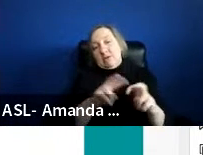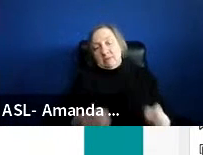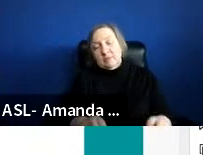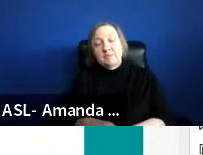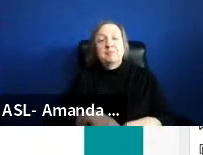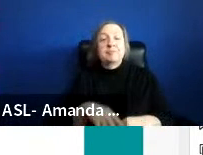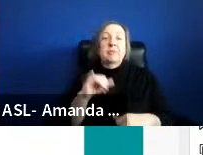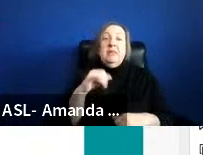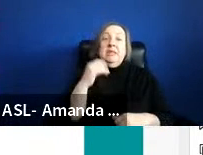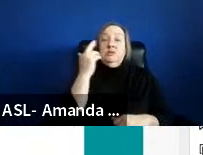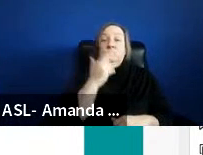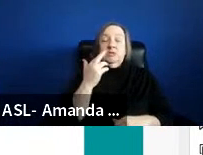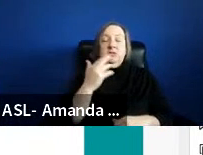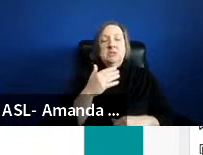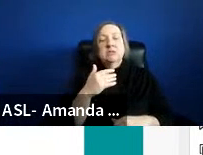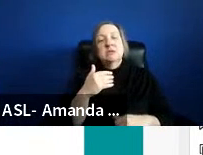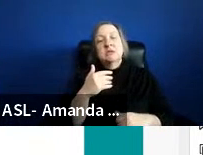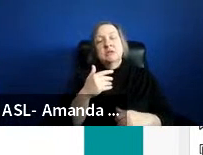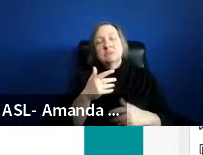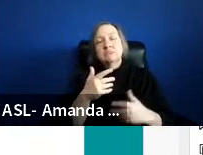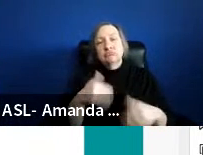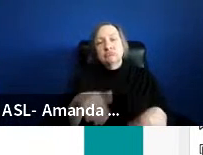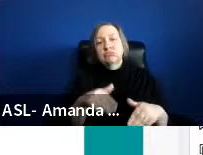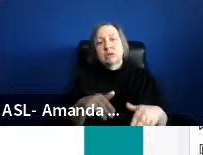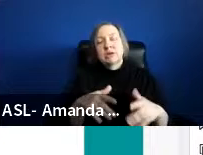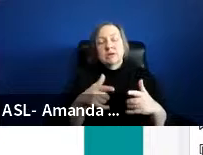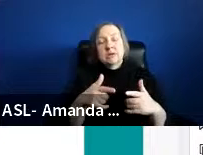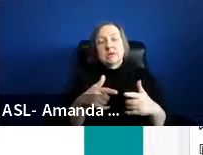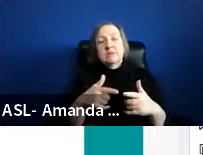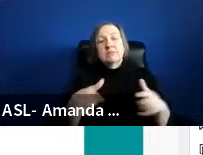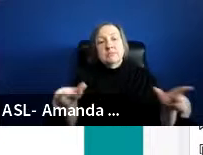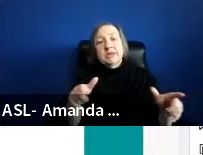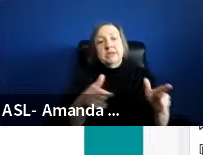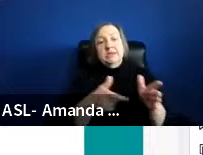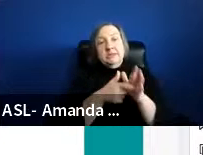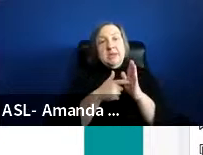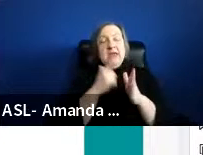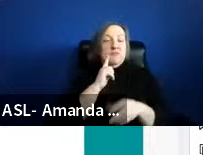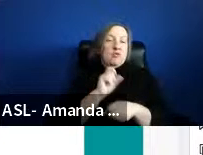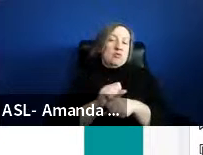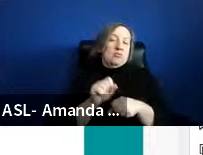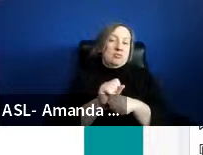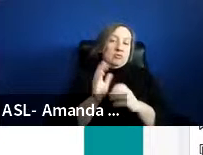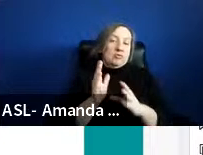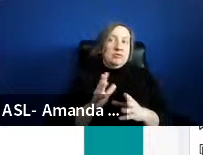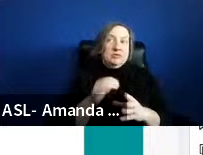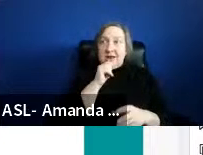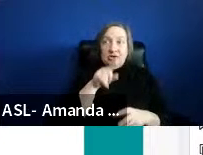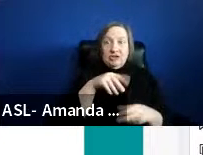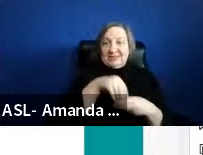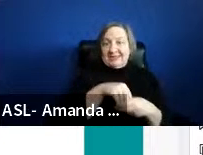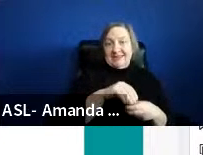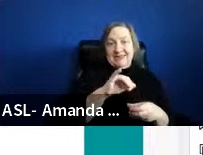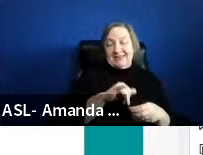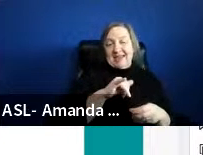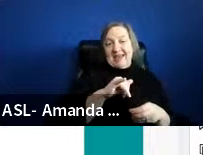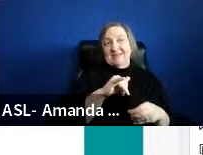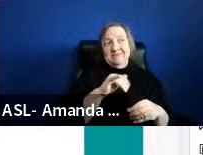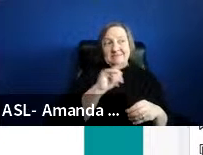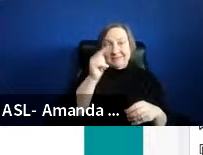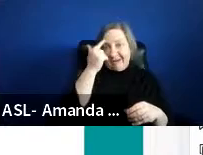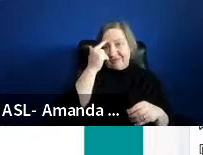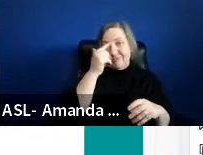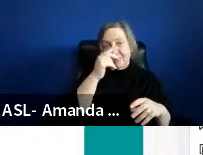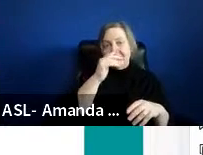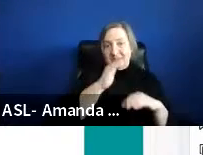these reasons, there is significant demand in the region for construction workers outside of the scope. But this analysis likely